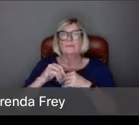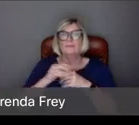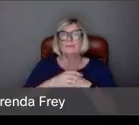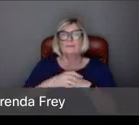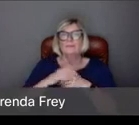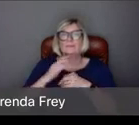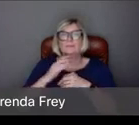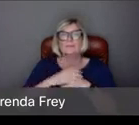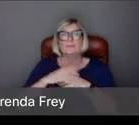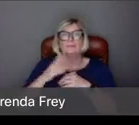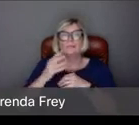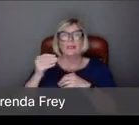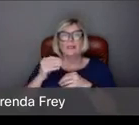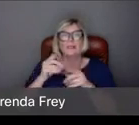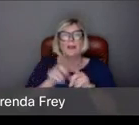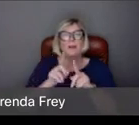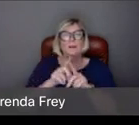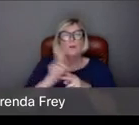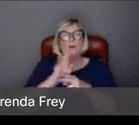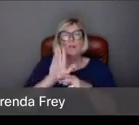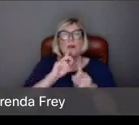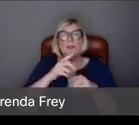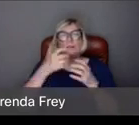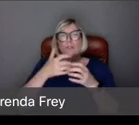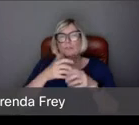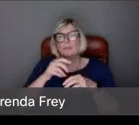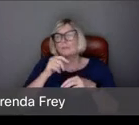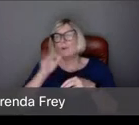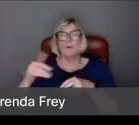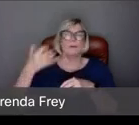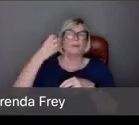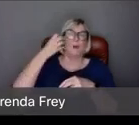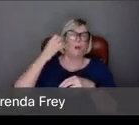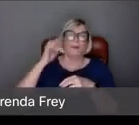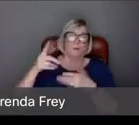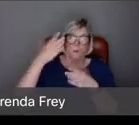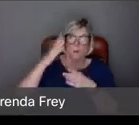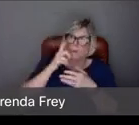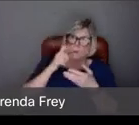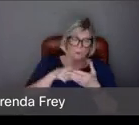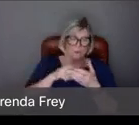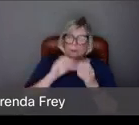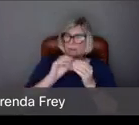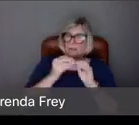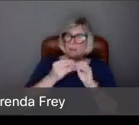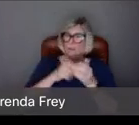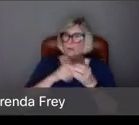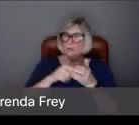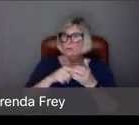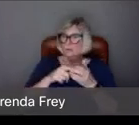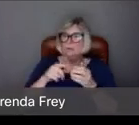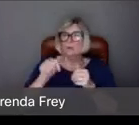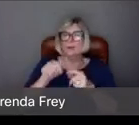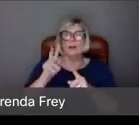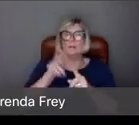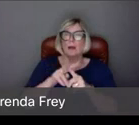and also, use your answering machine. Don't pick up the phone if you don't know who's calling you. You can apply to services like No